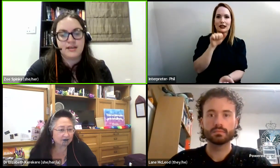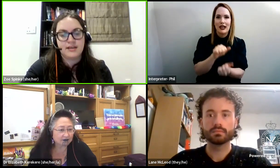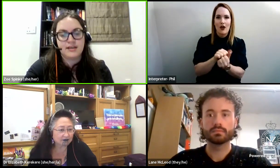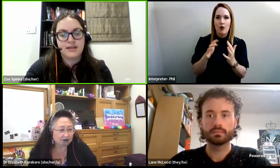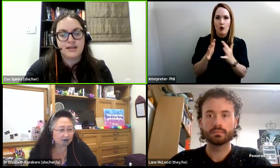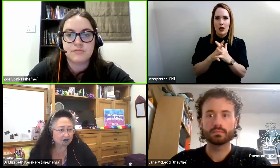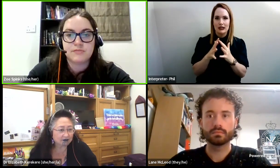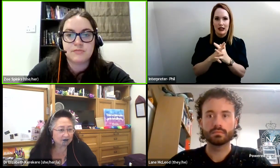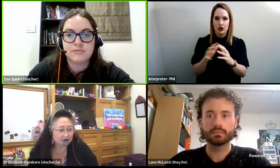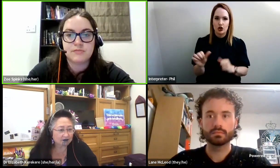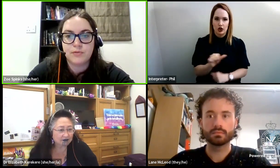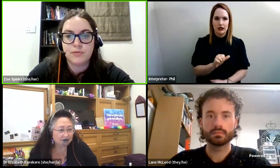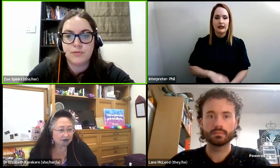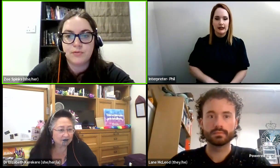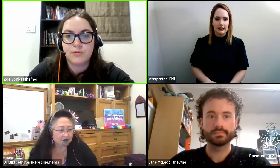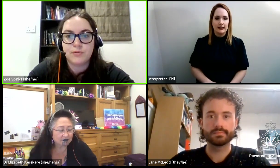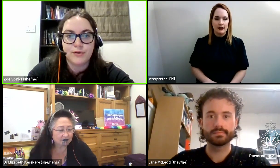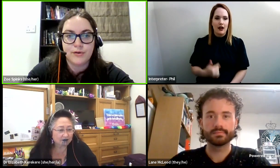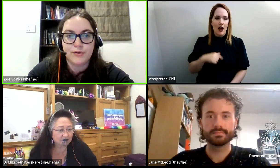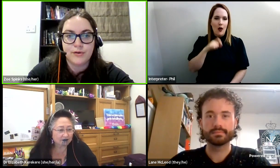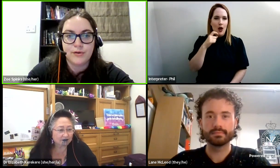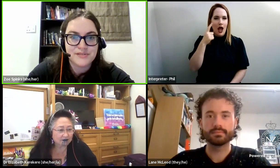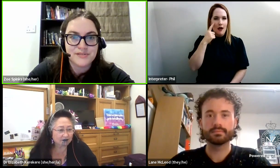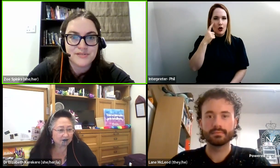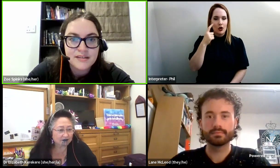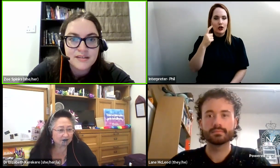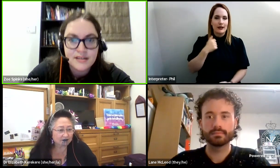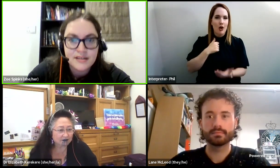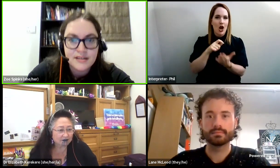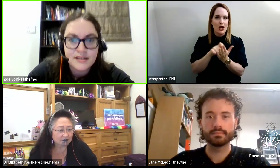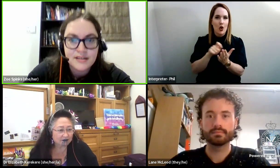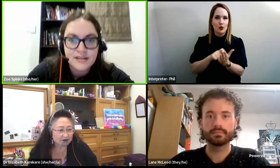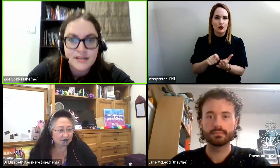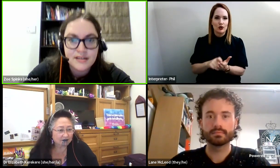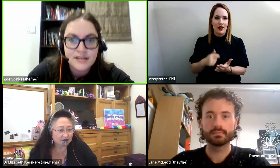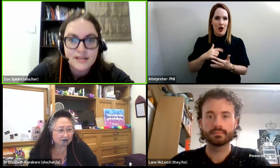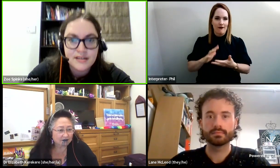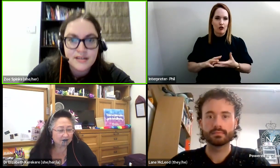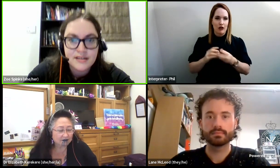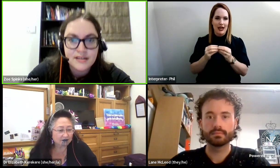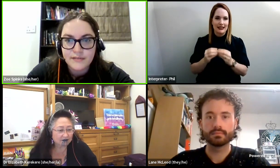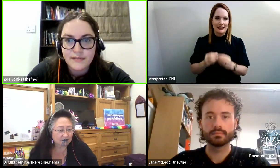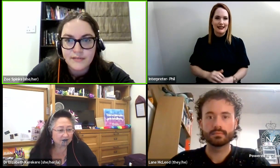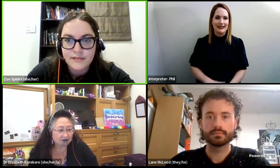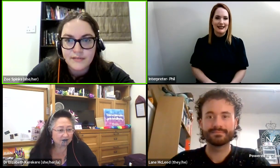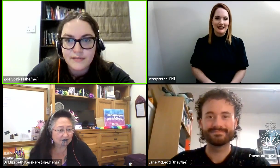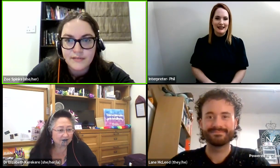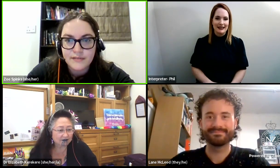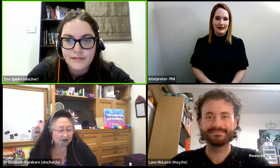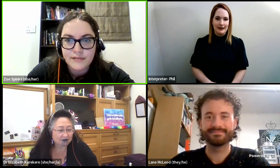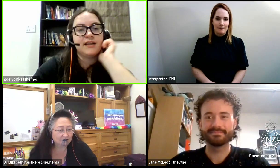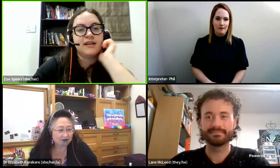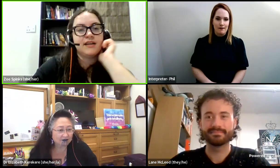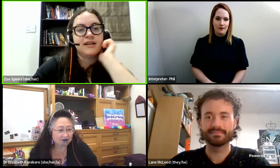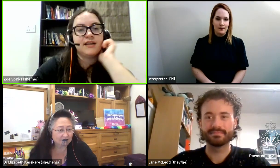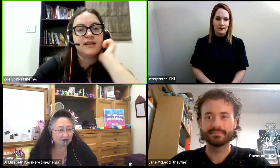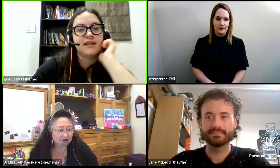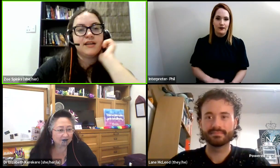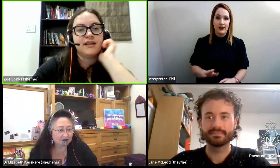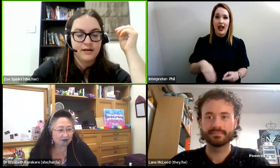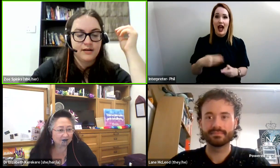key thing is, I'm just going to pull up my notes that I made, sorry. Oh, I had it, that was gone, that's okay. The other key thing is that